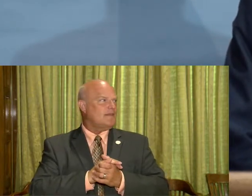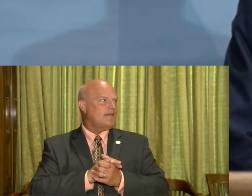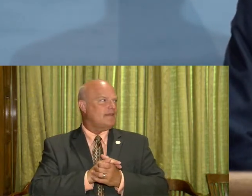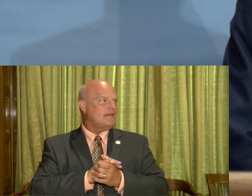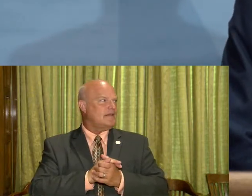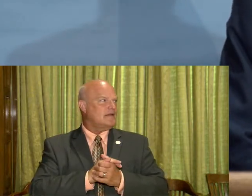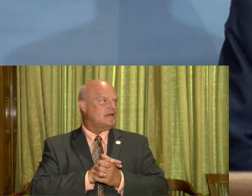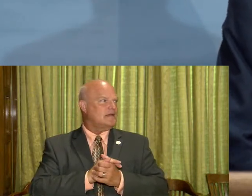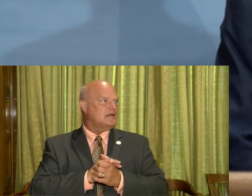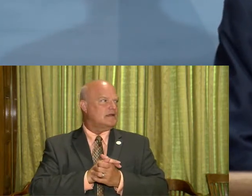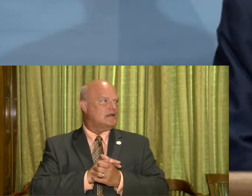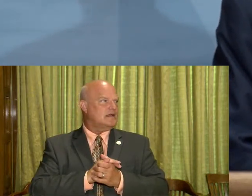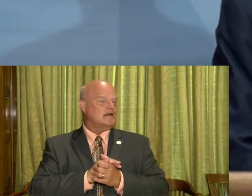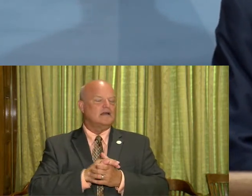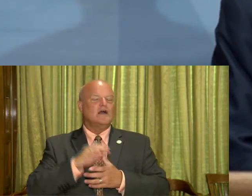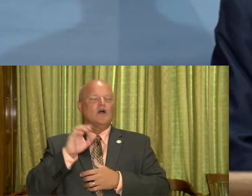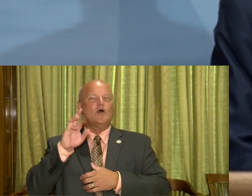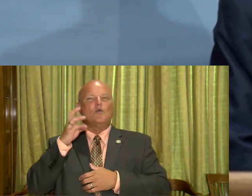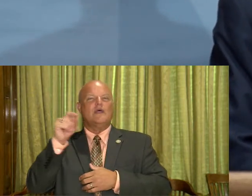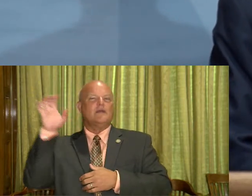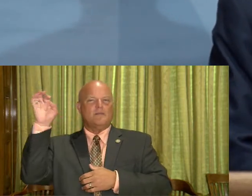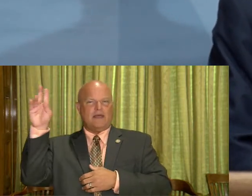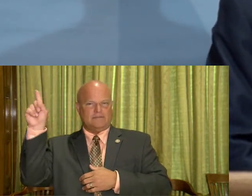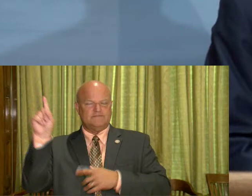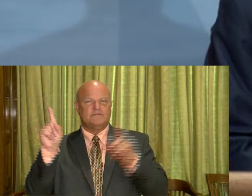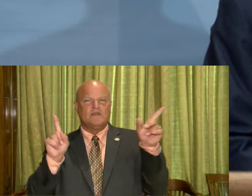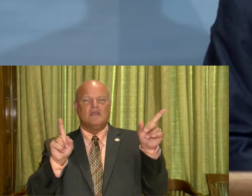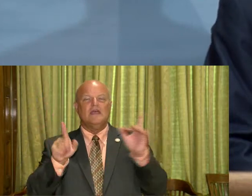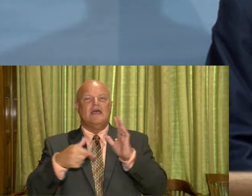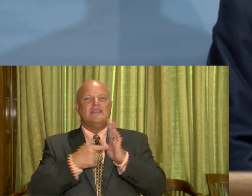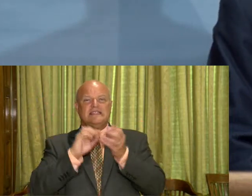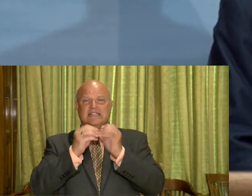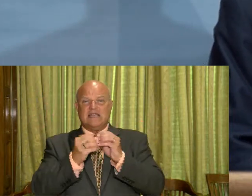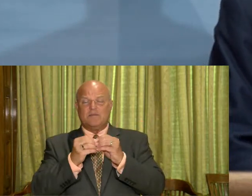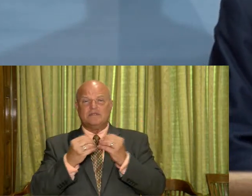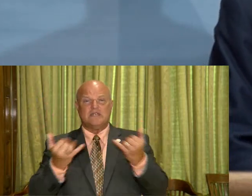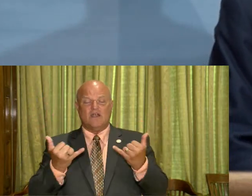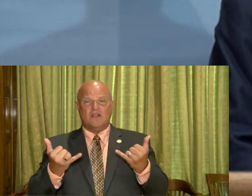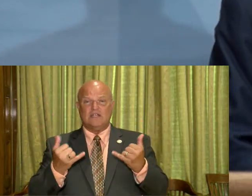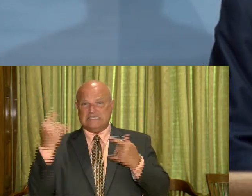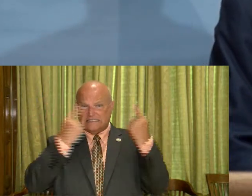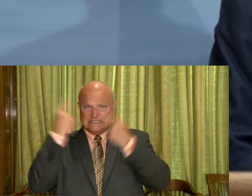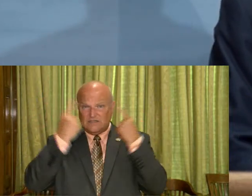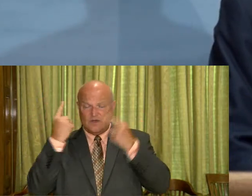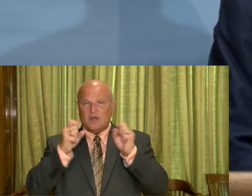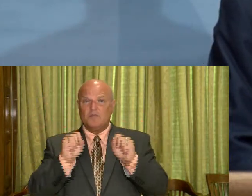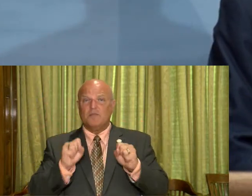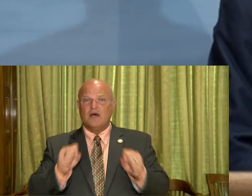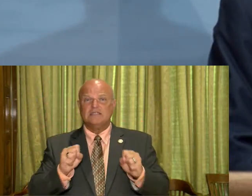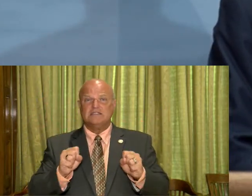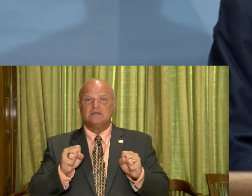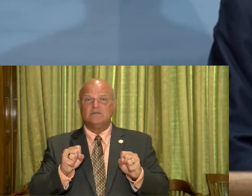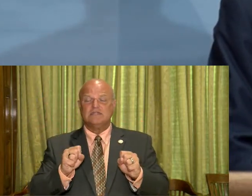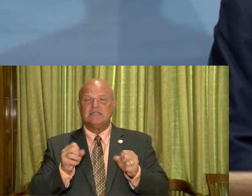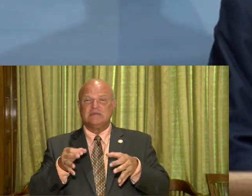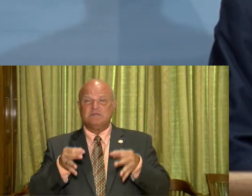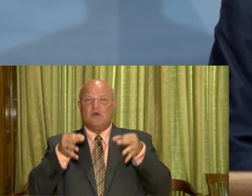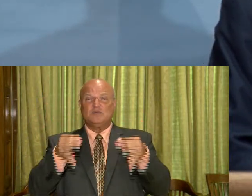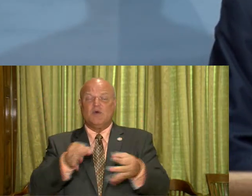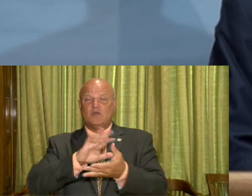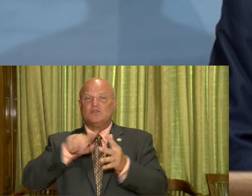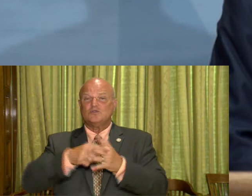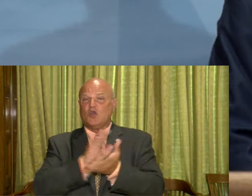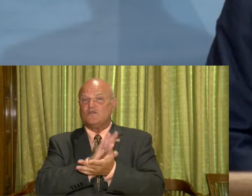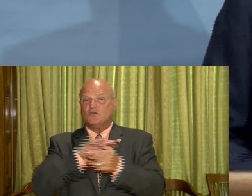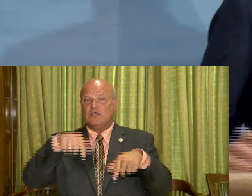Rain. Brett will come right back to you. But with the numbers as they are, is there any consideration of possibly postponing the start of school in